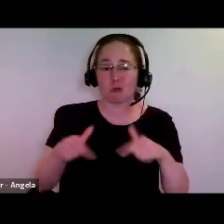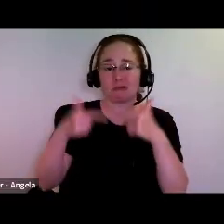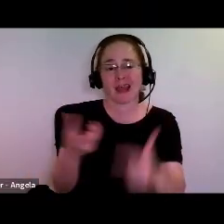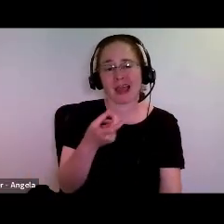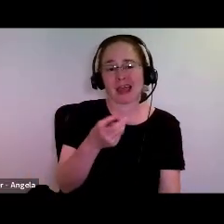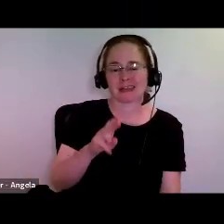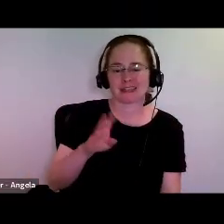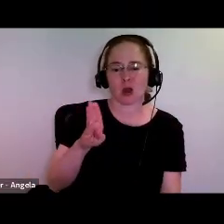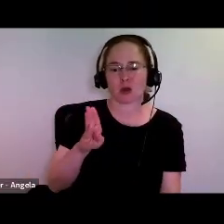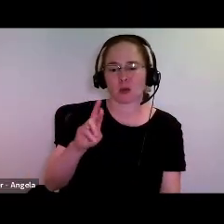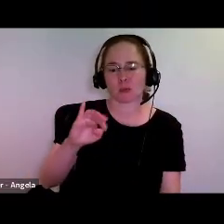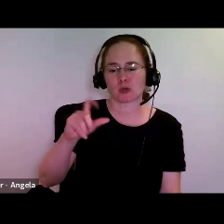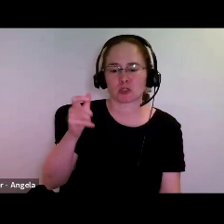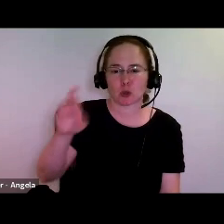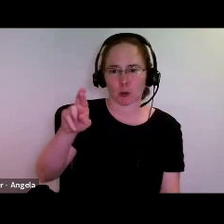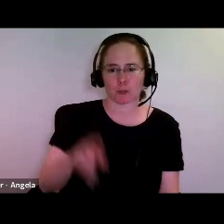Dr. Brewster.